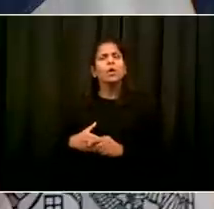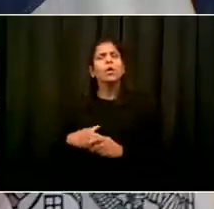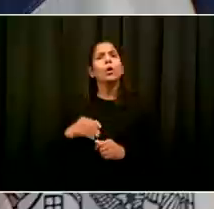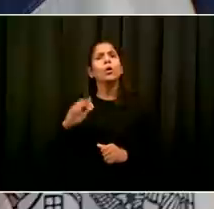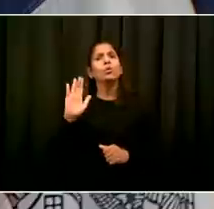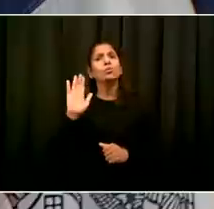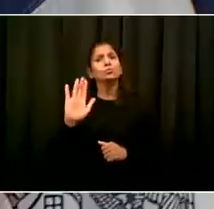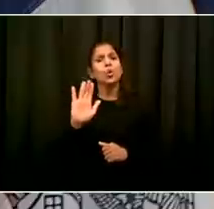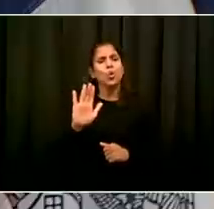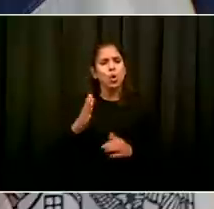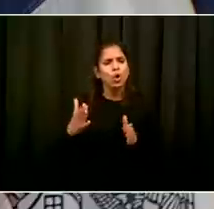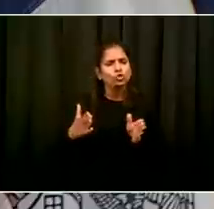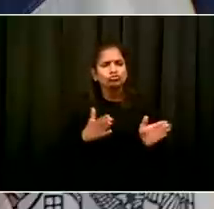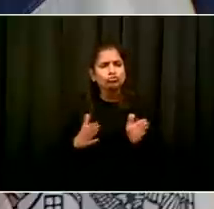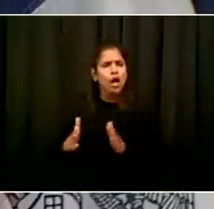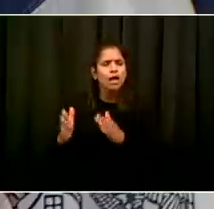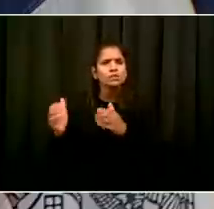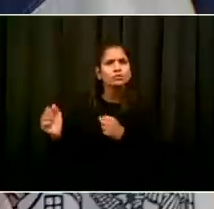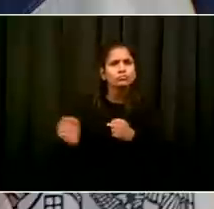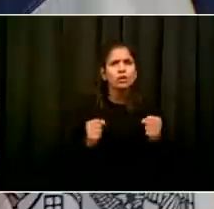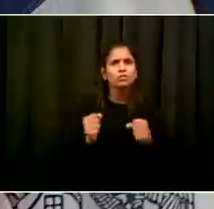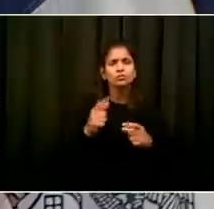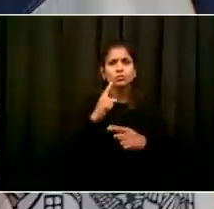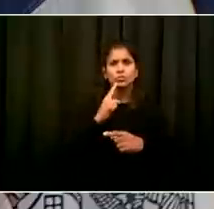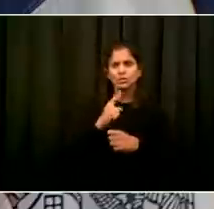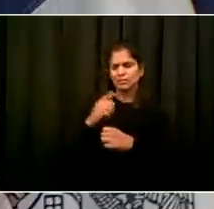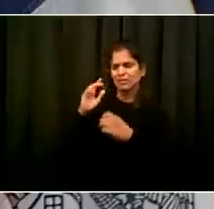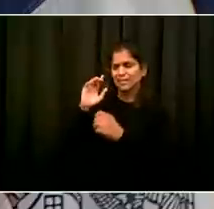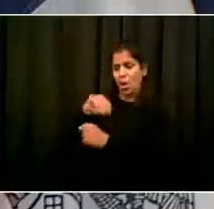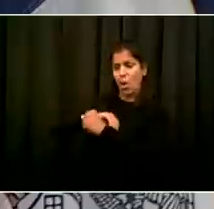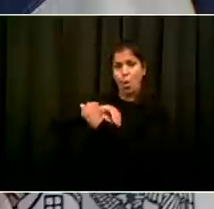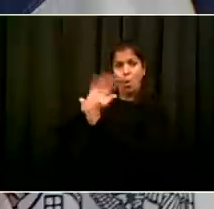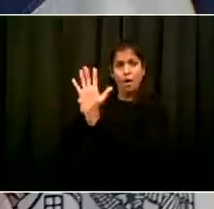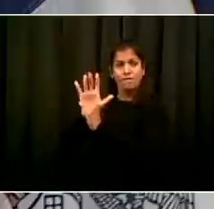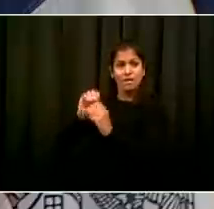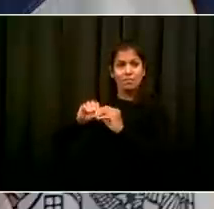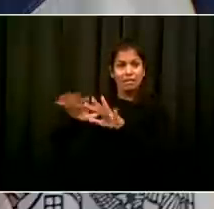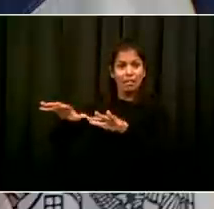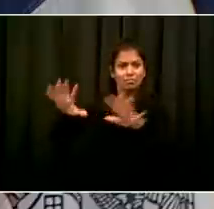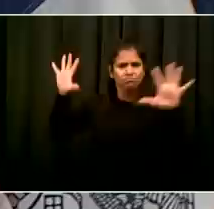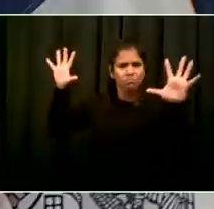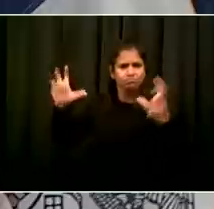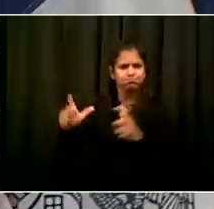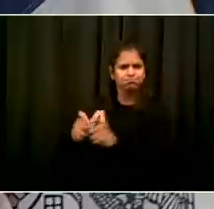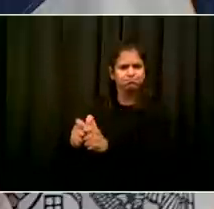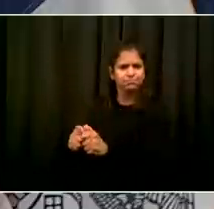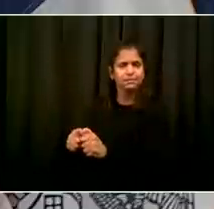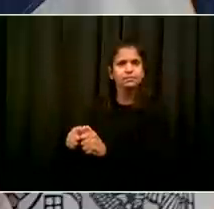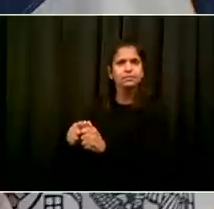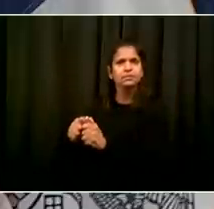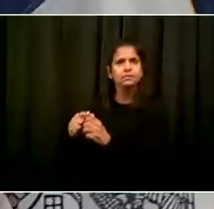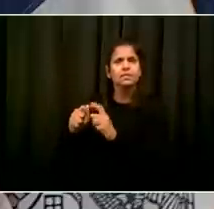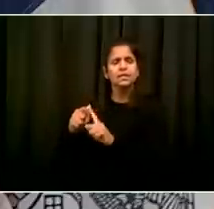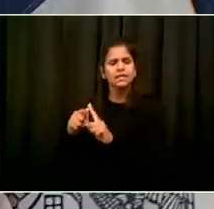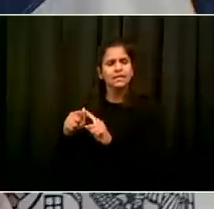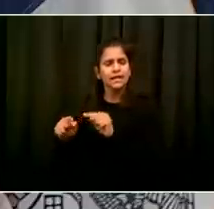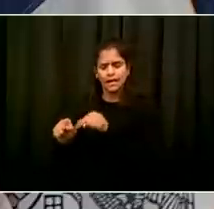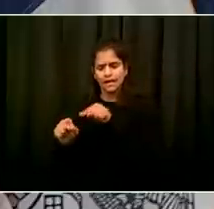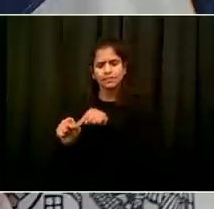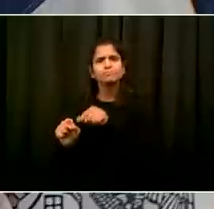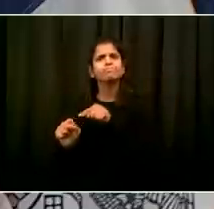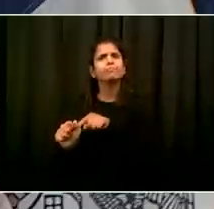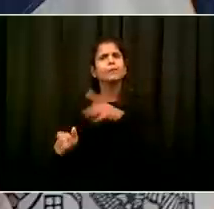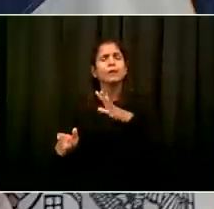to tailoring restrictions by some factor other than geography, such as people's level of risk, like age